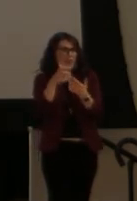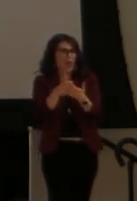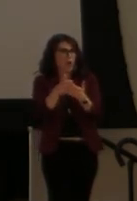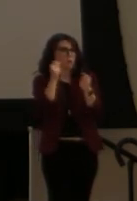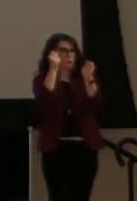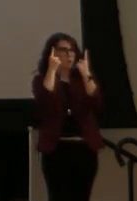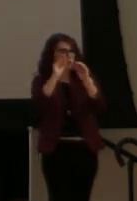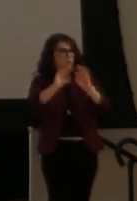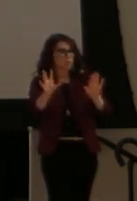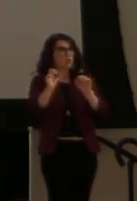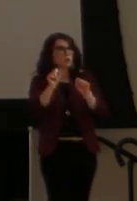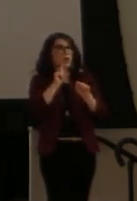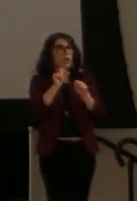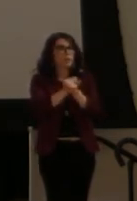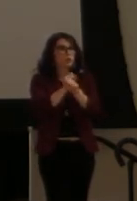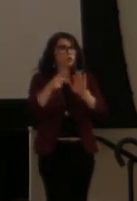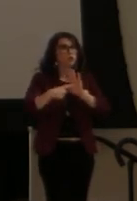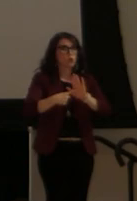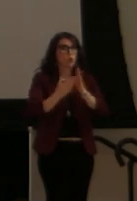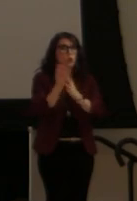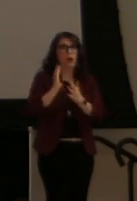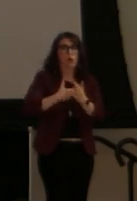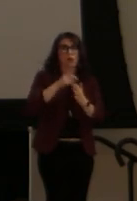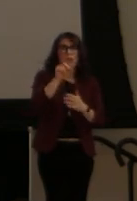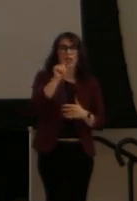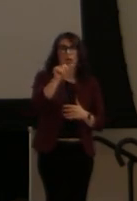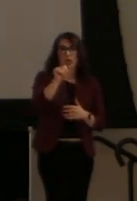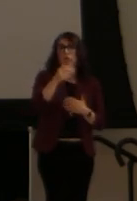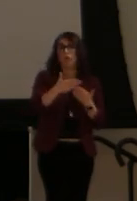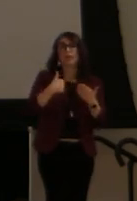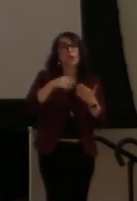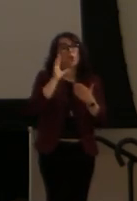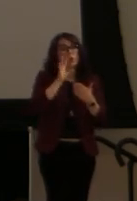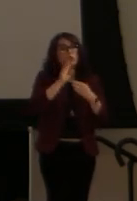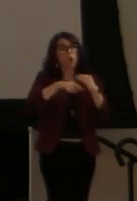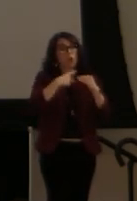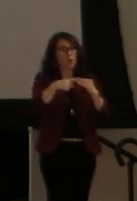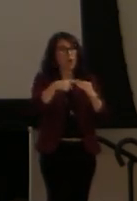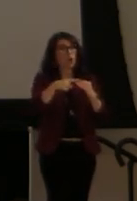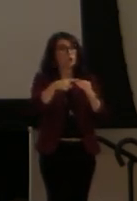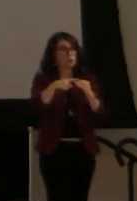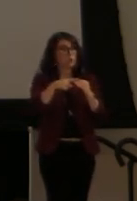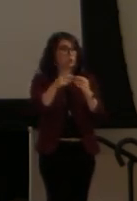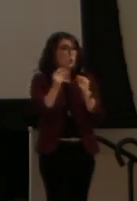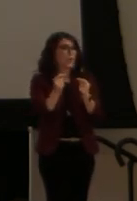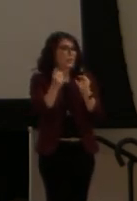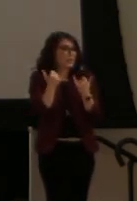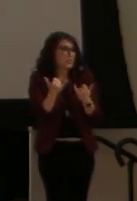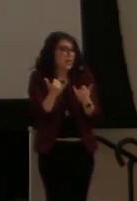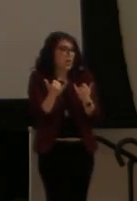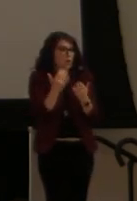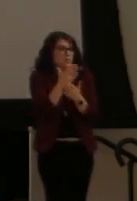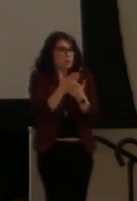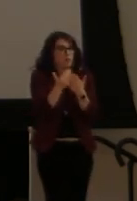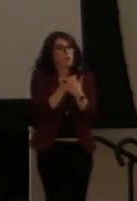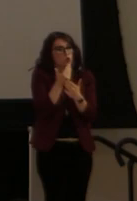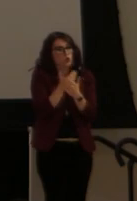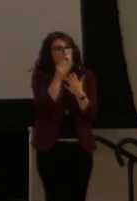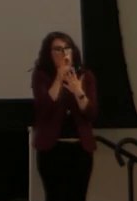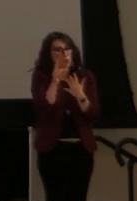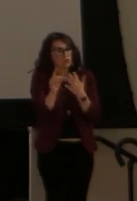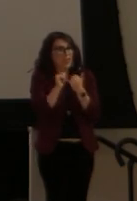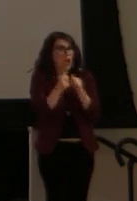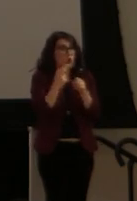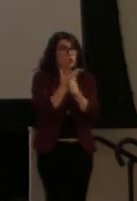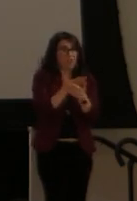able to capture these things in our data. So the things I'm gonna talk to you about really quickly today are some of those new options and how using